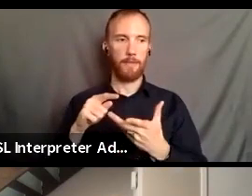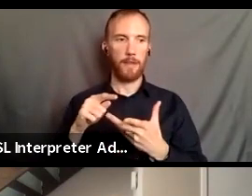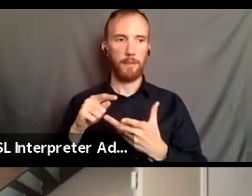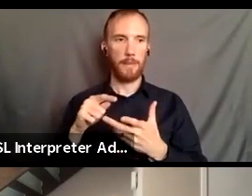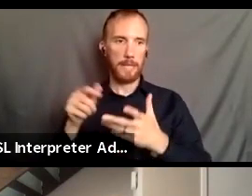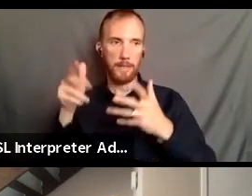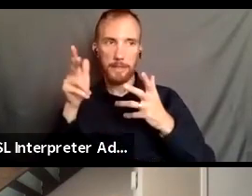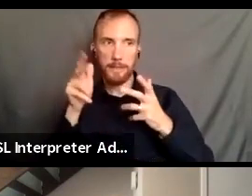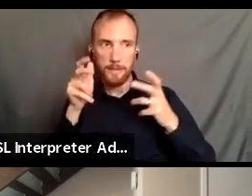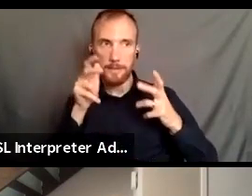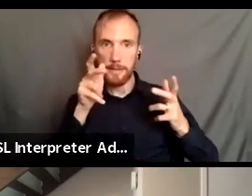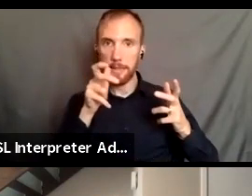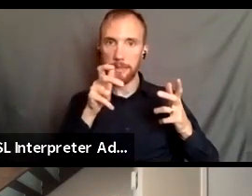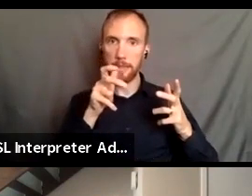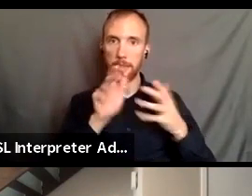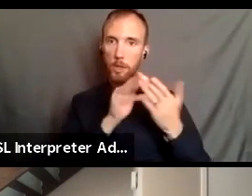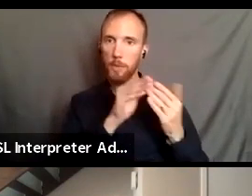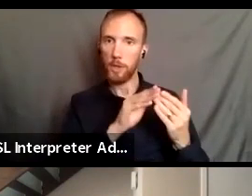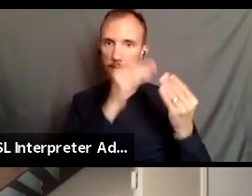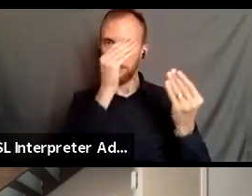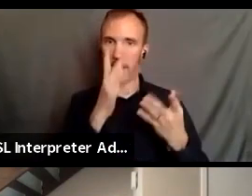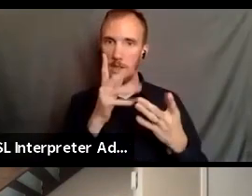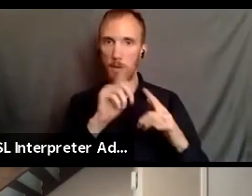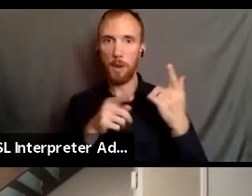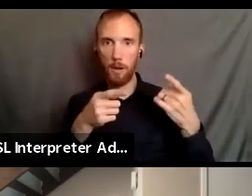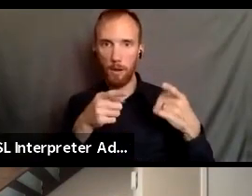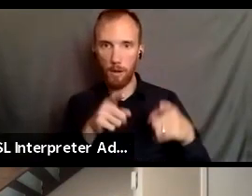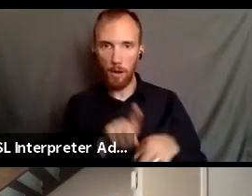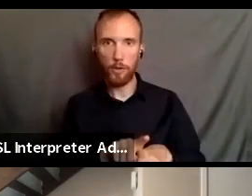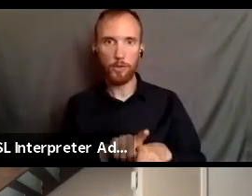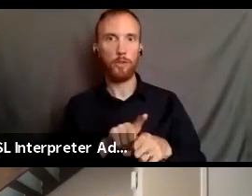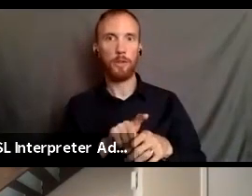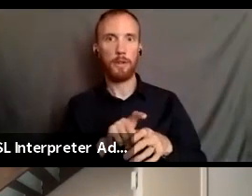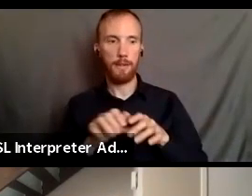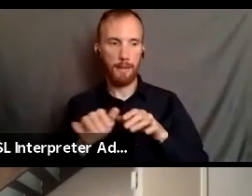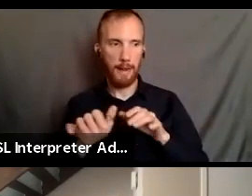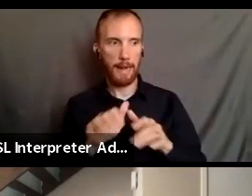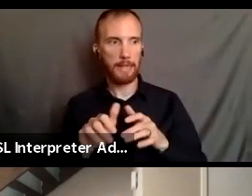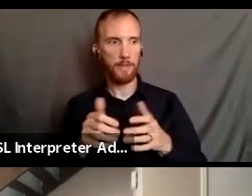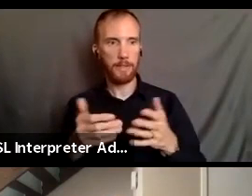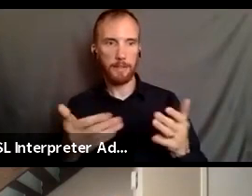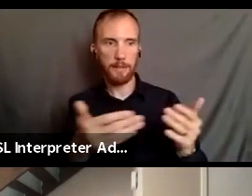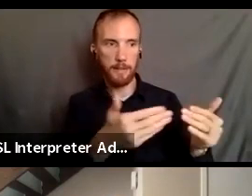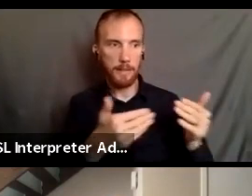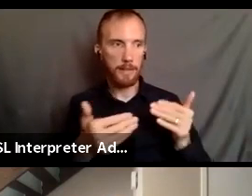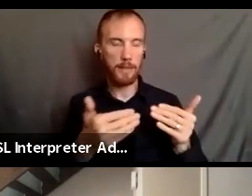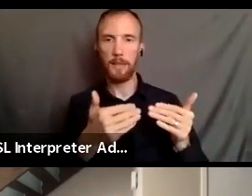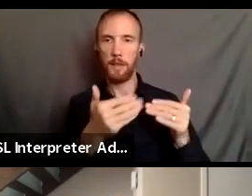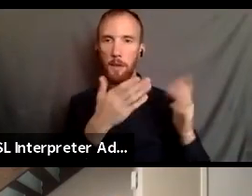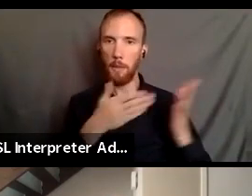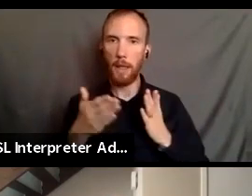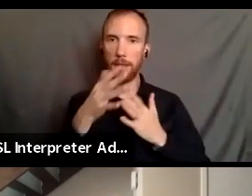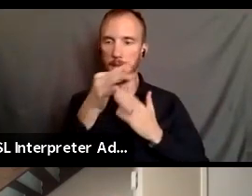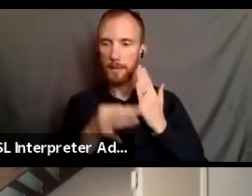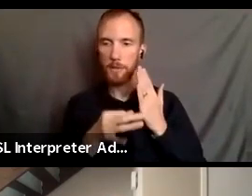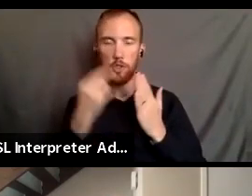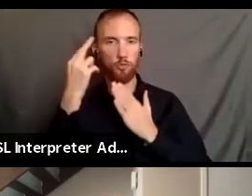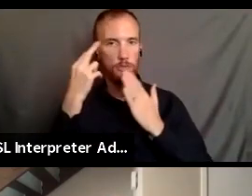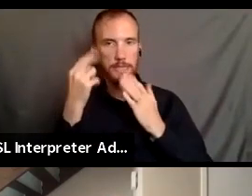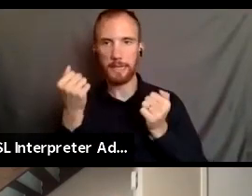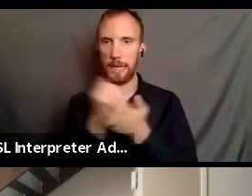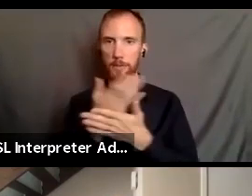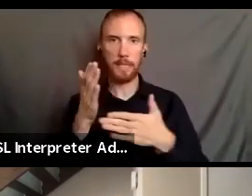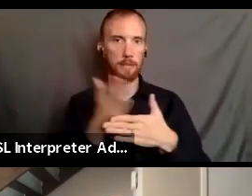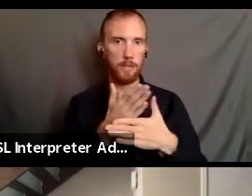actively solicited that both the plan the options the reasoning were shared um and i really wanted